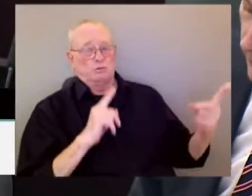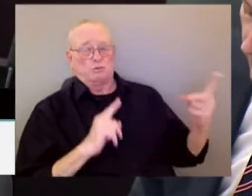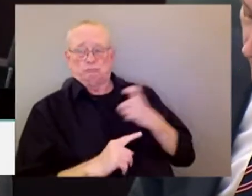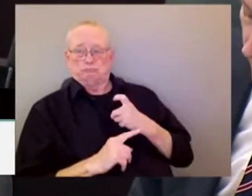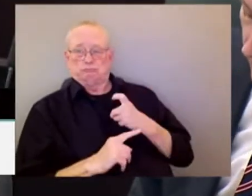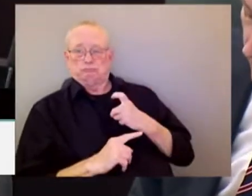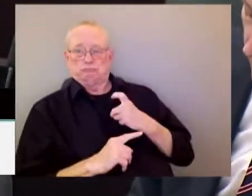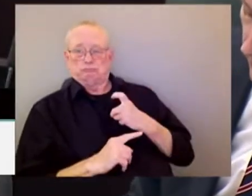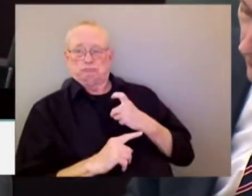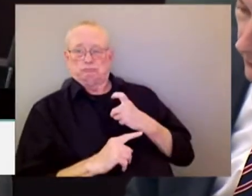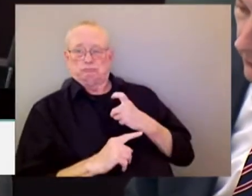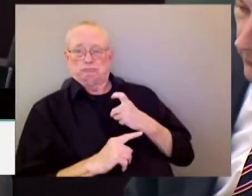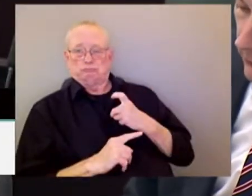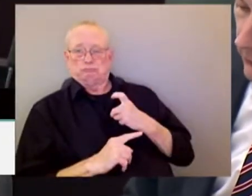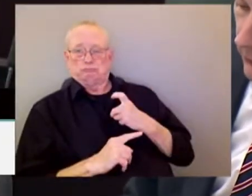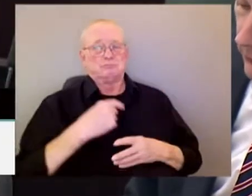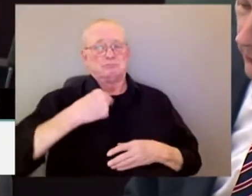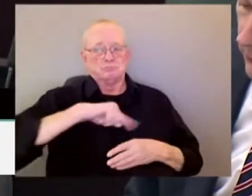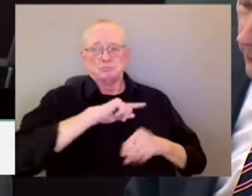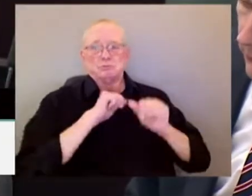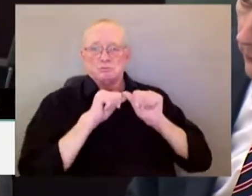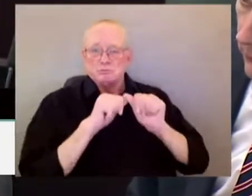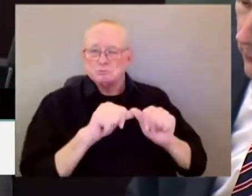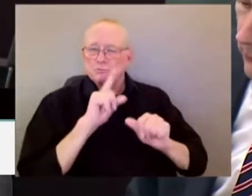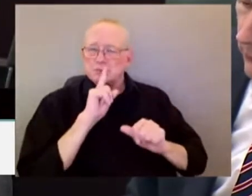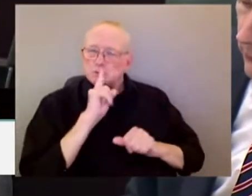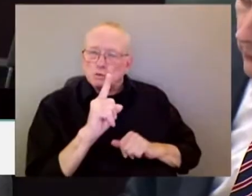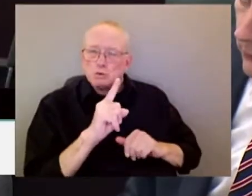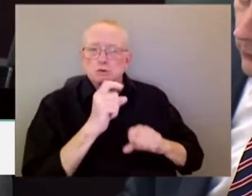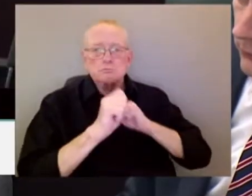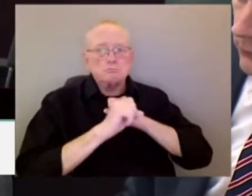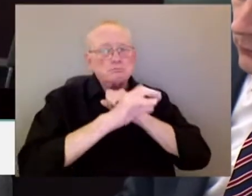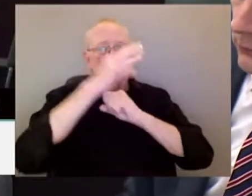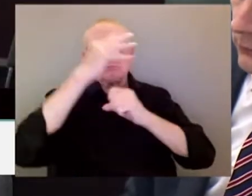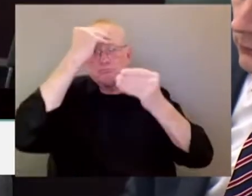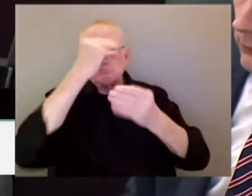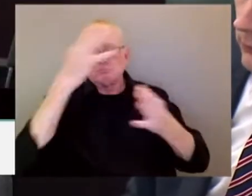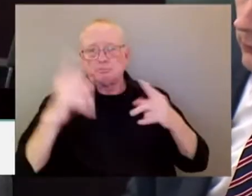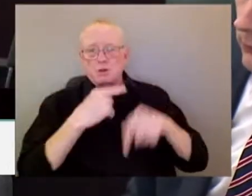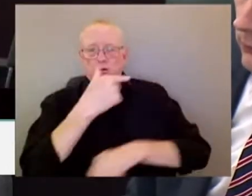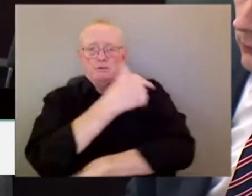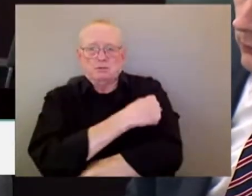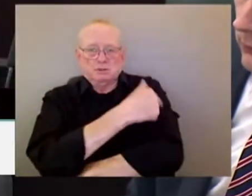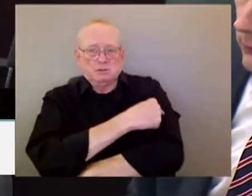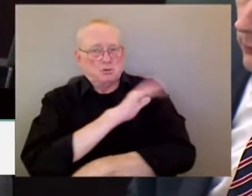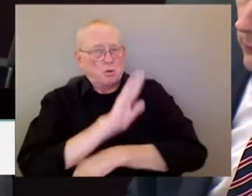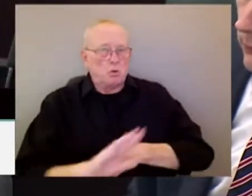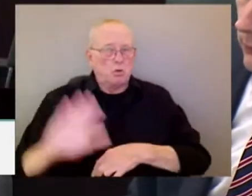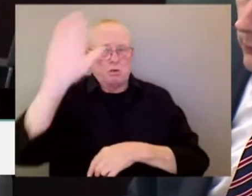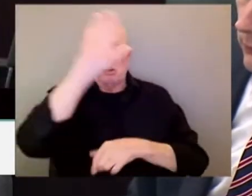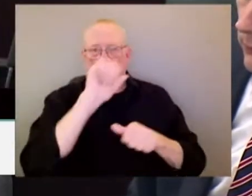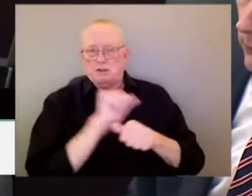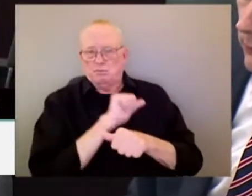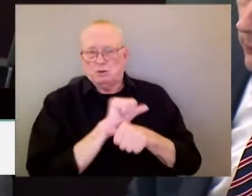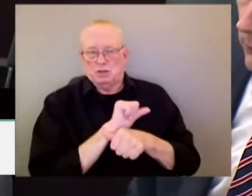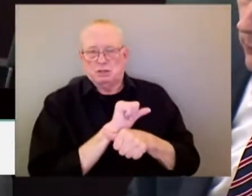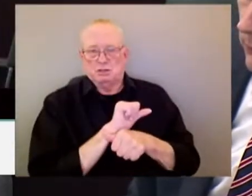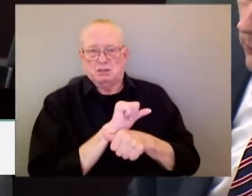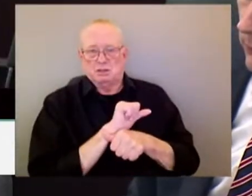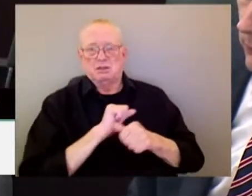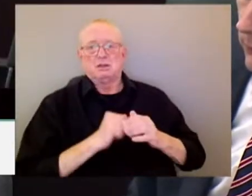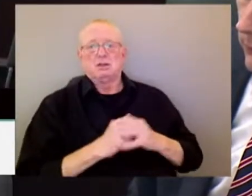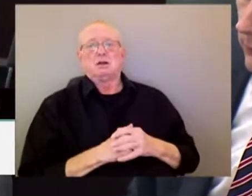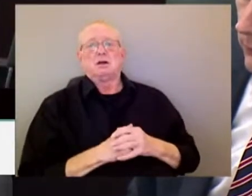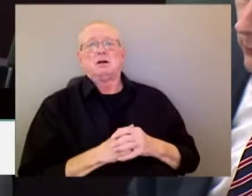promote vaccination right across the province. In fact, Mr. Speaker, we increased the number and the amount that we were